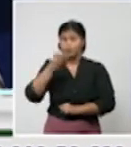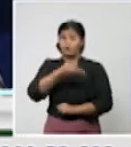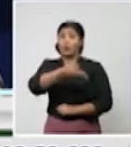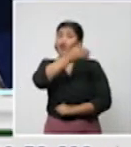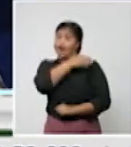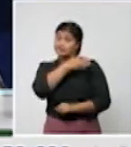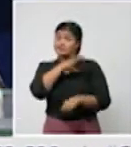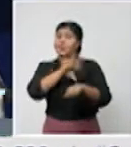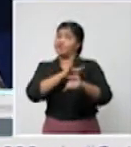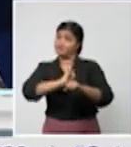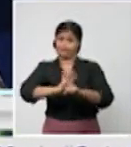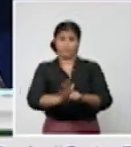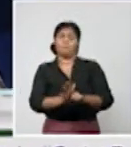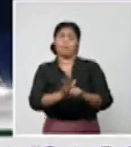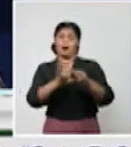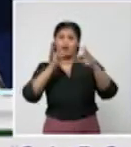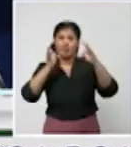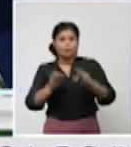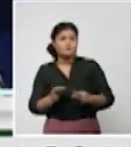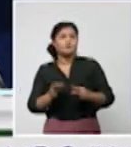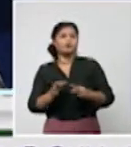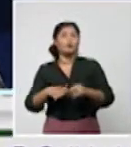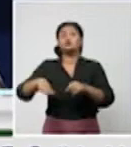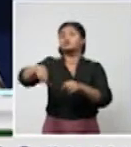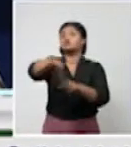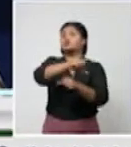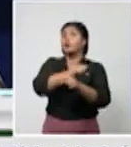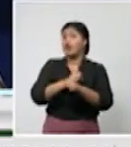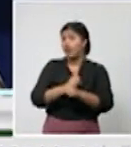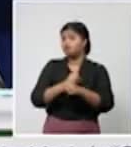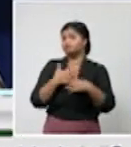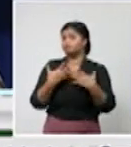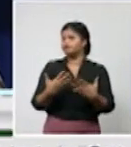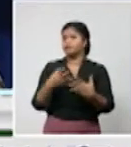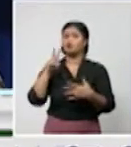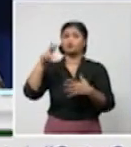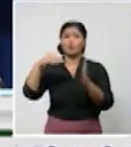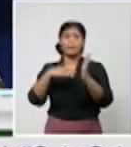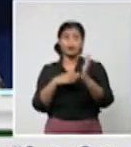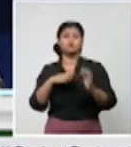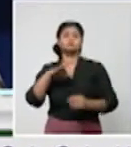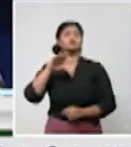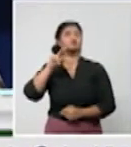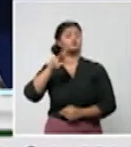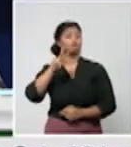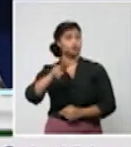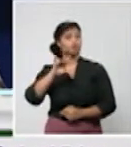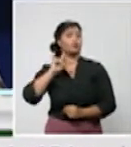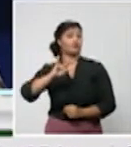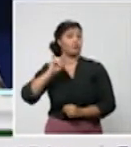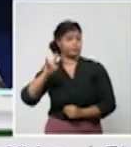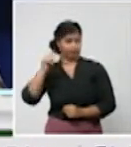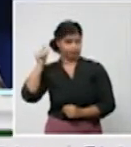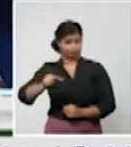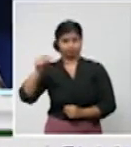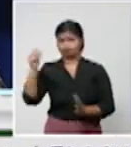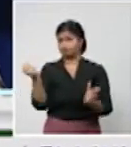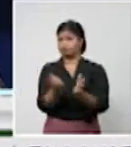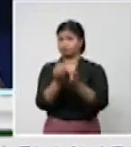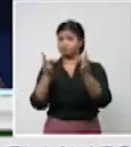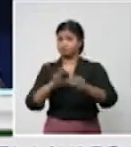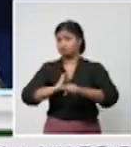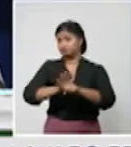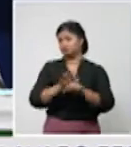are isolated, hospitalized, studied, and properly treated in order to stop the transmission chain. Of the 31